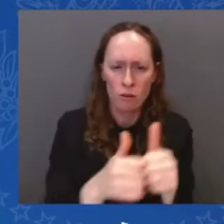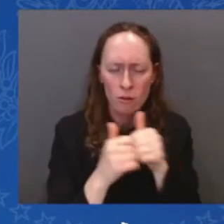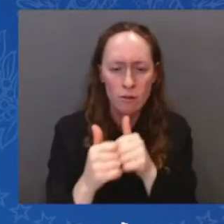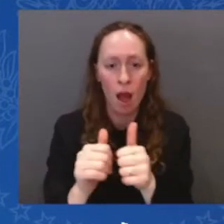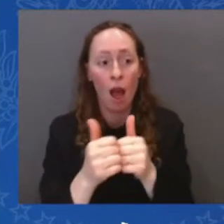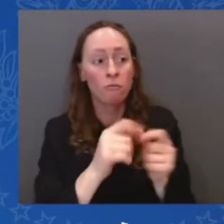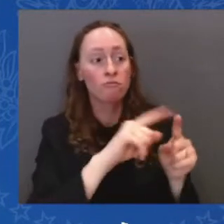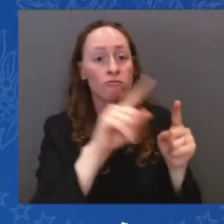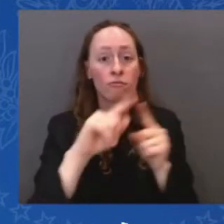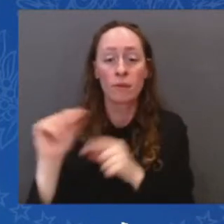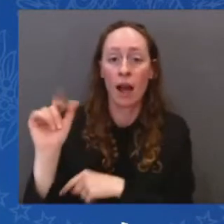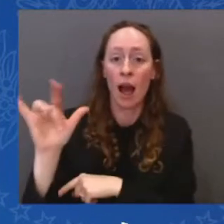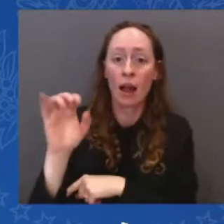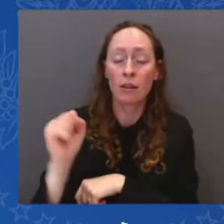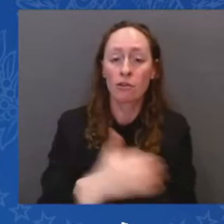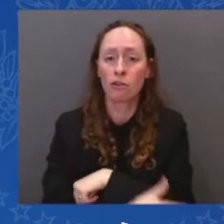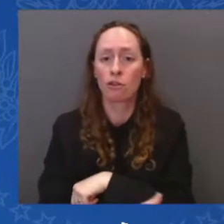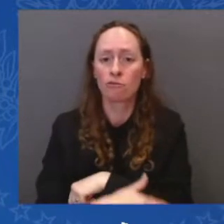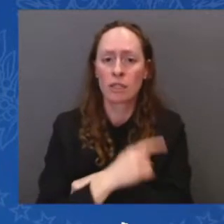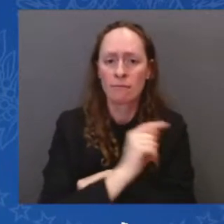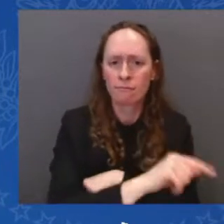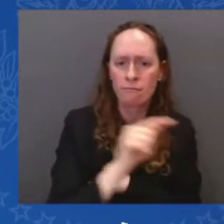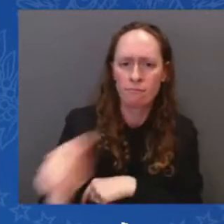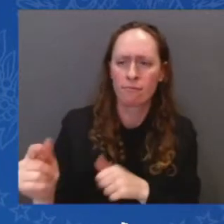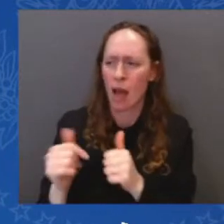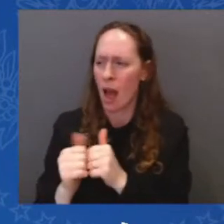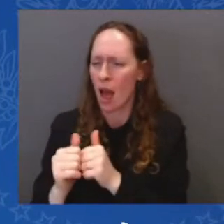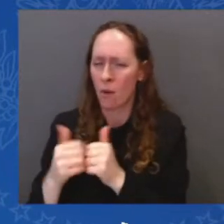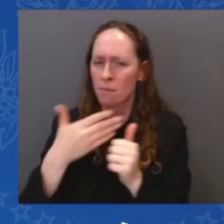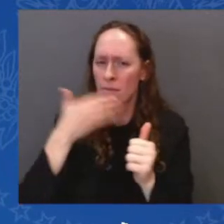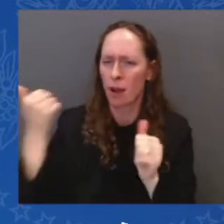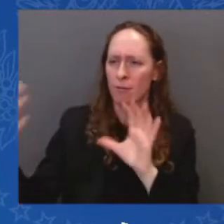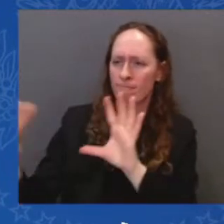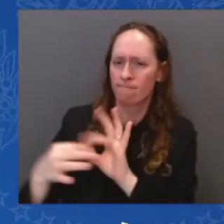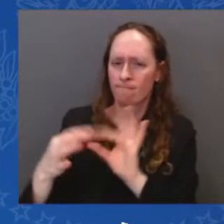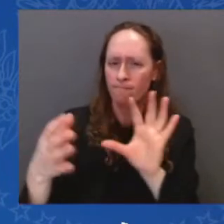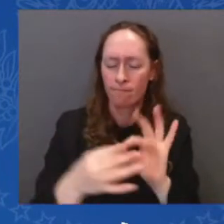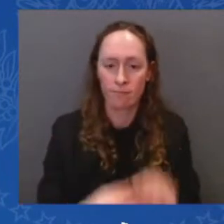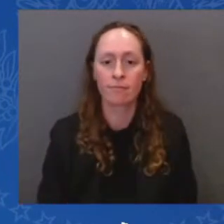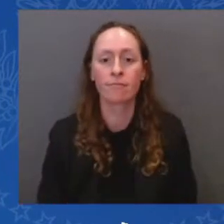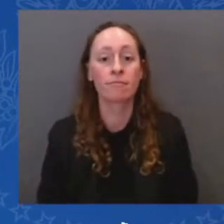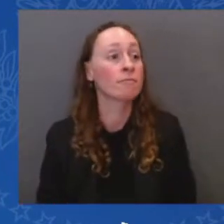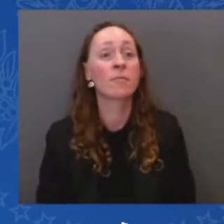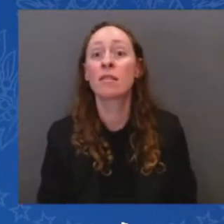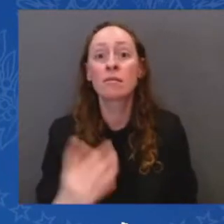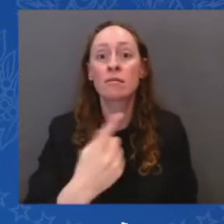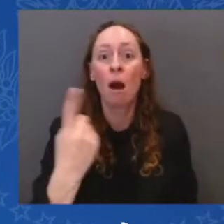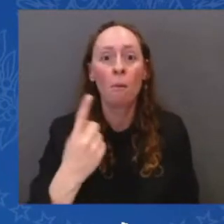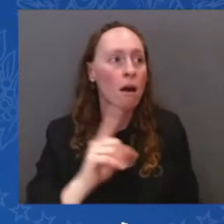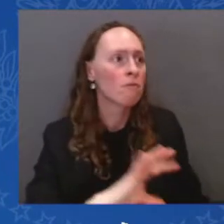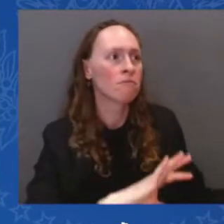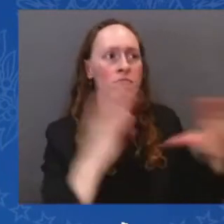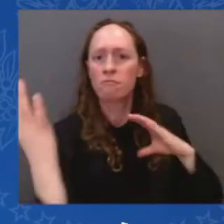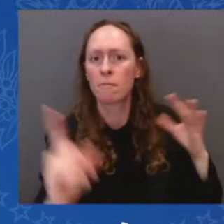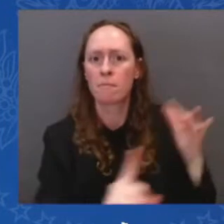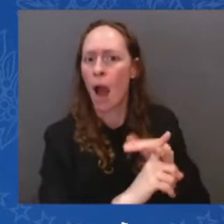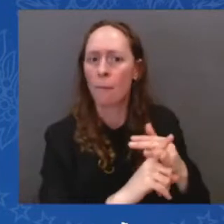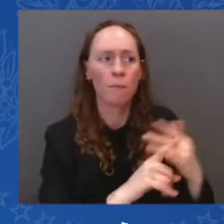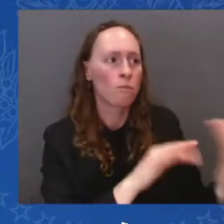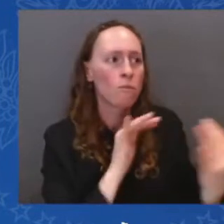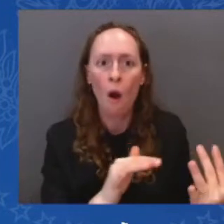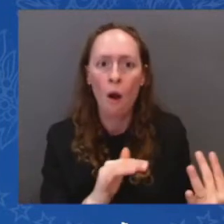to decisively prevail in war. We must focus on modernizing and aggressively leading with new